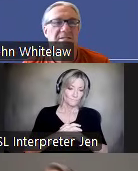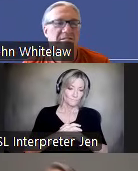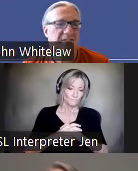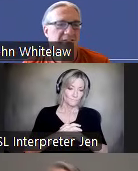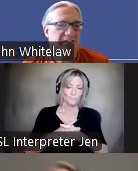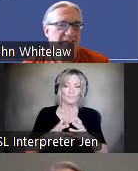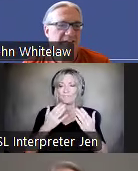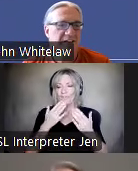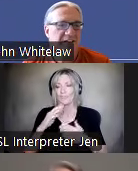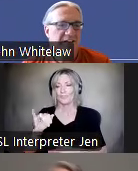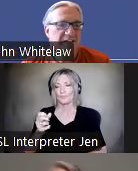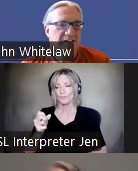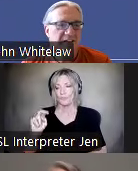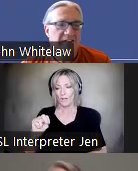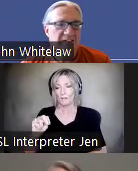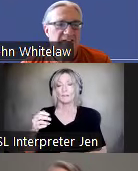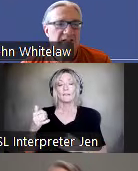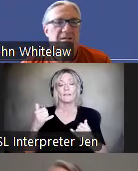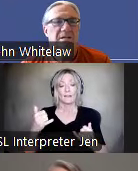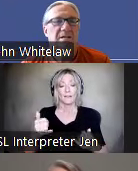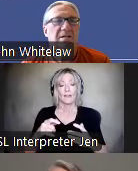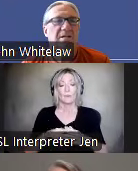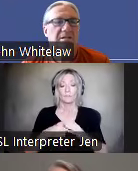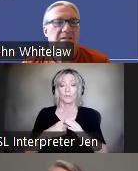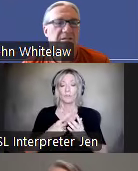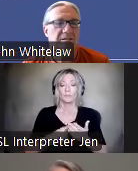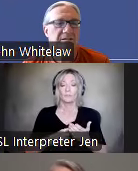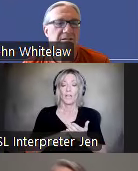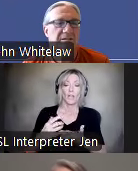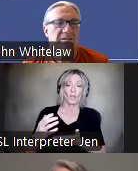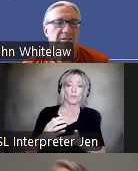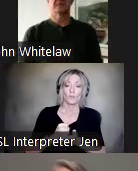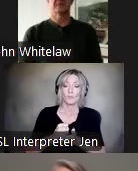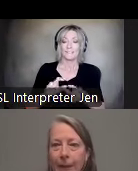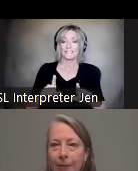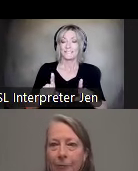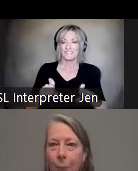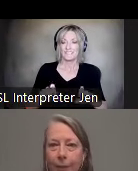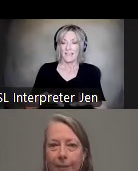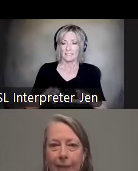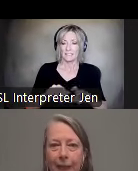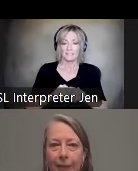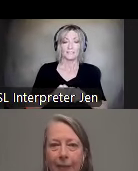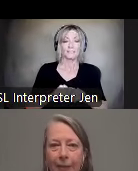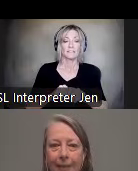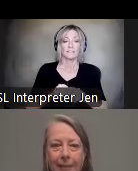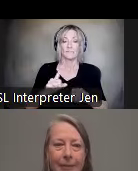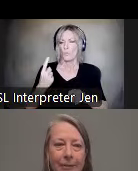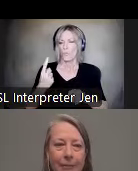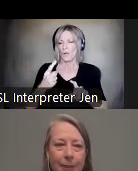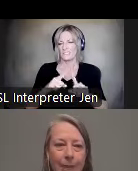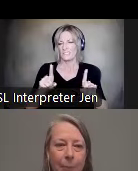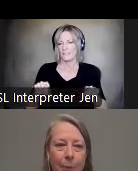Thanks, John. So now I'm going to start by talking about the earnings test. We just have one slide on